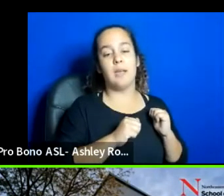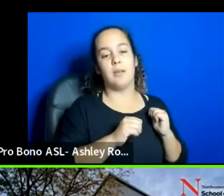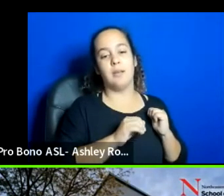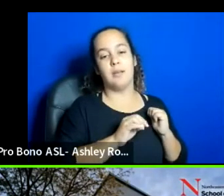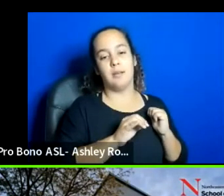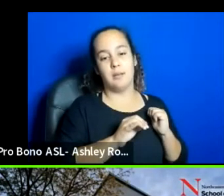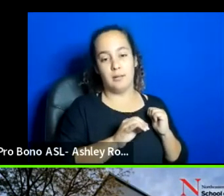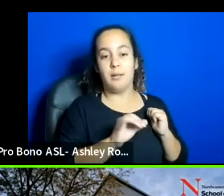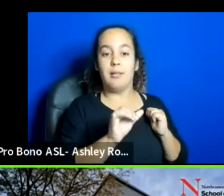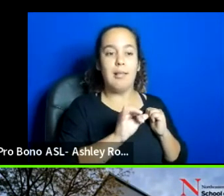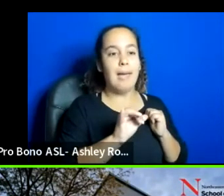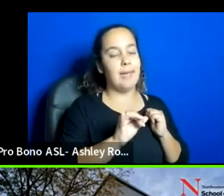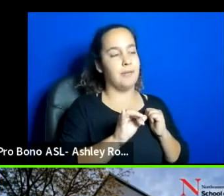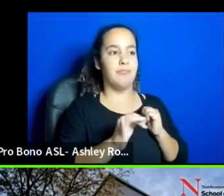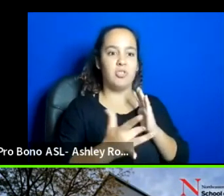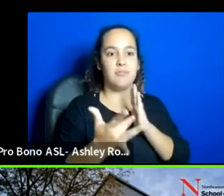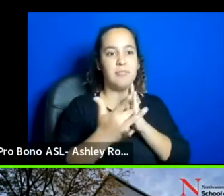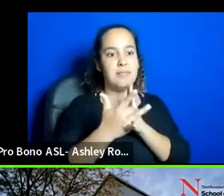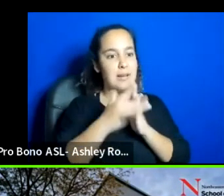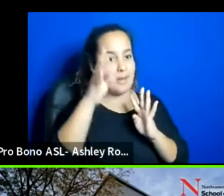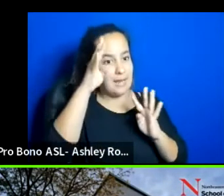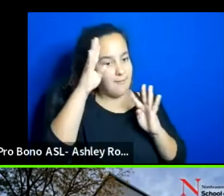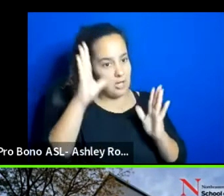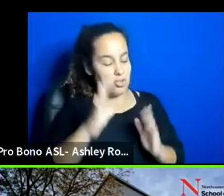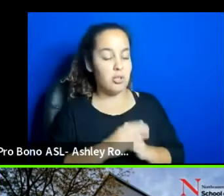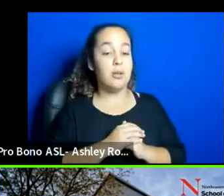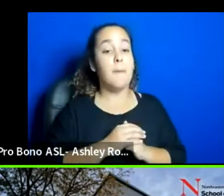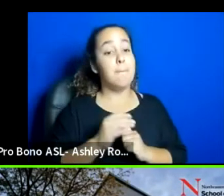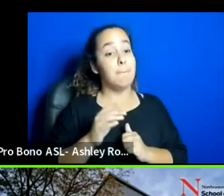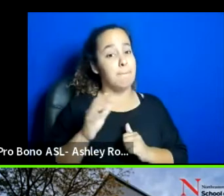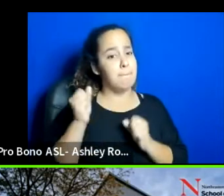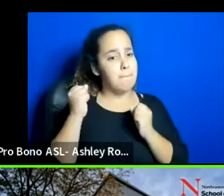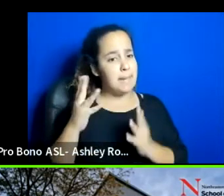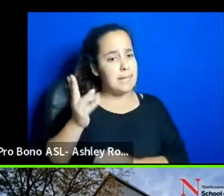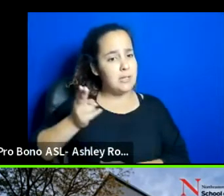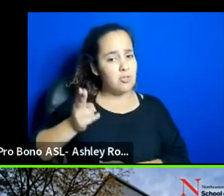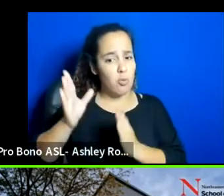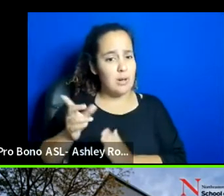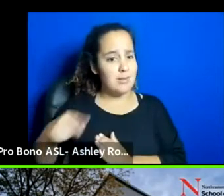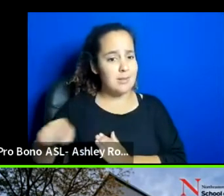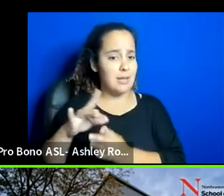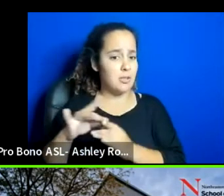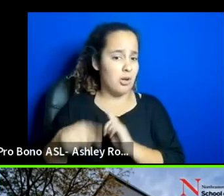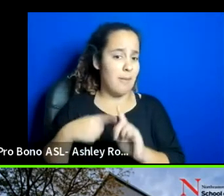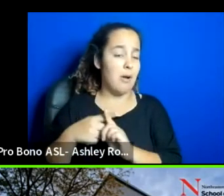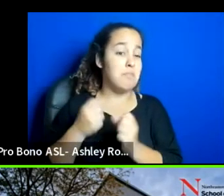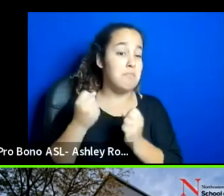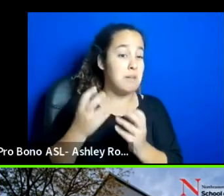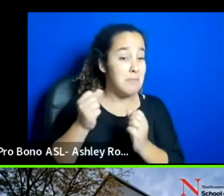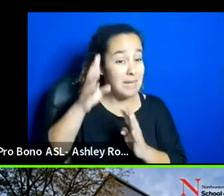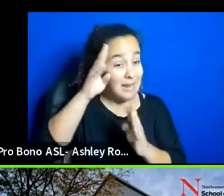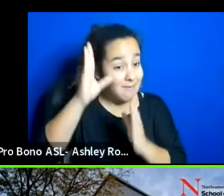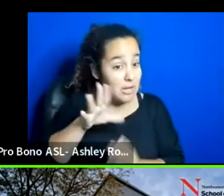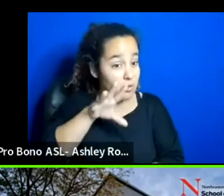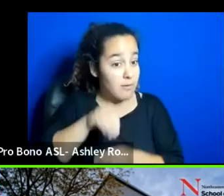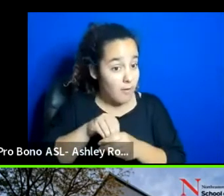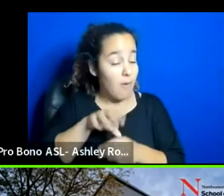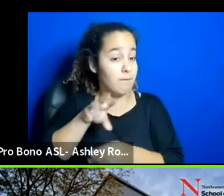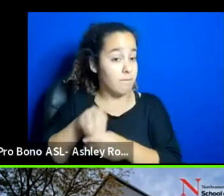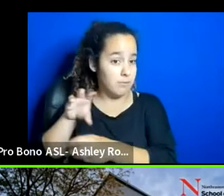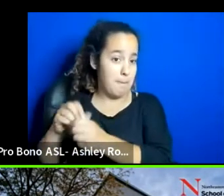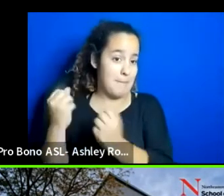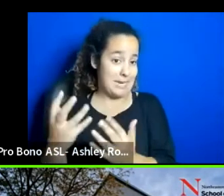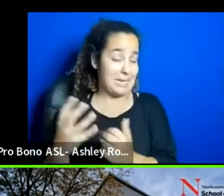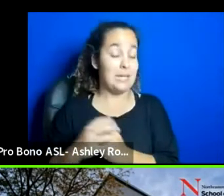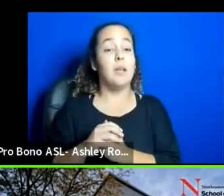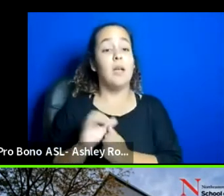technological innovation, which multiple historians have showed us usually involves numerous inventors making contributions and then a